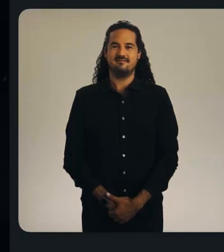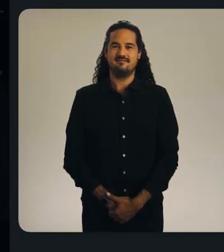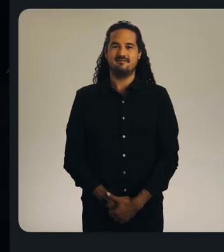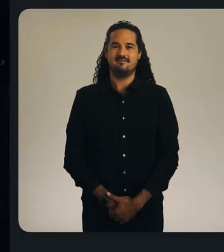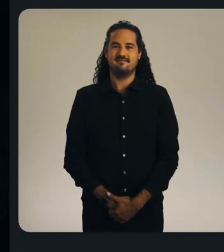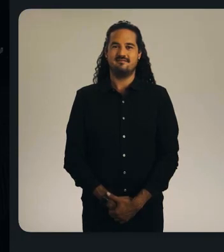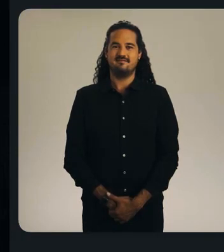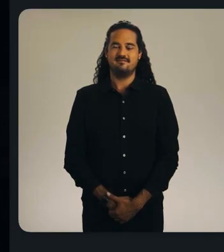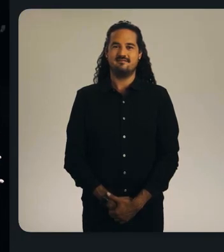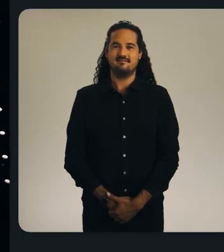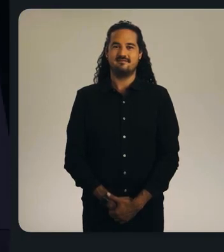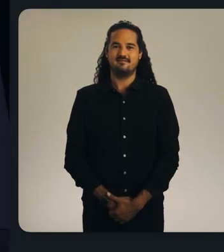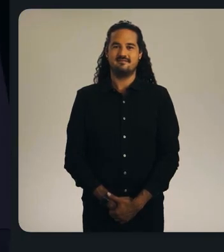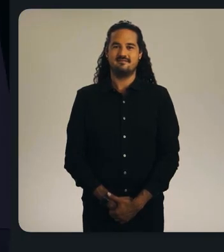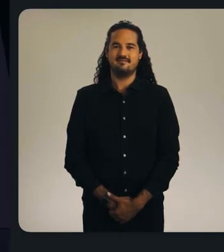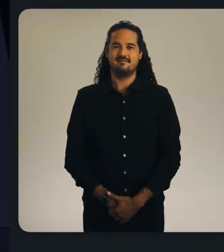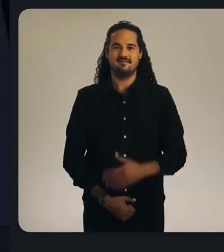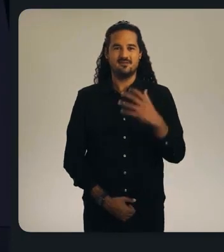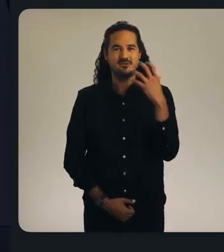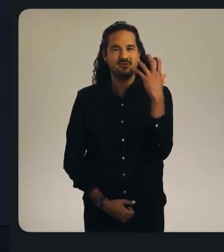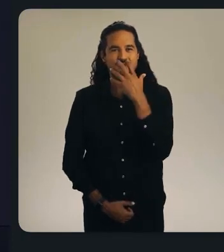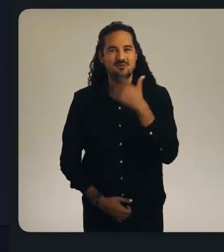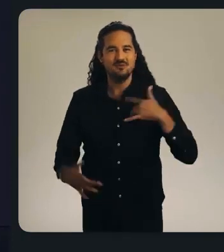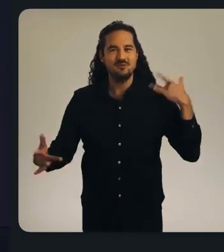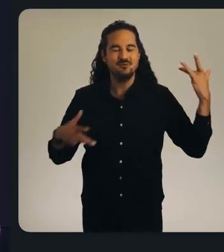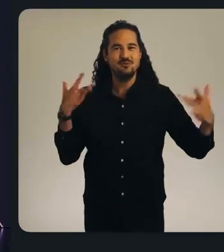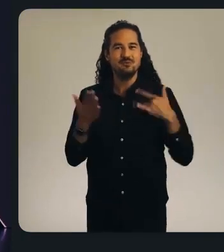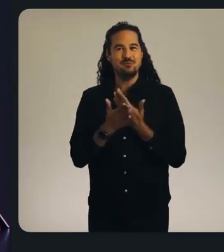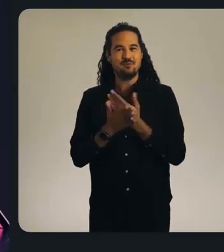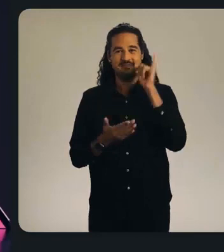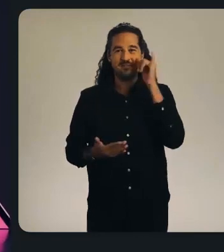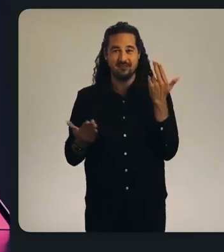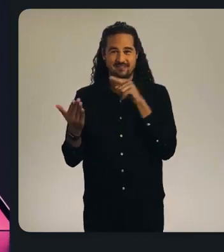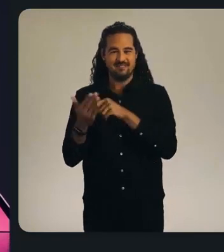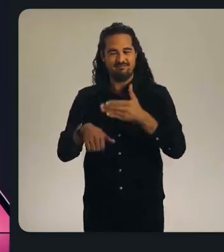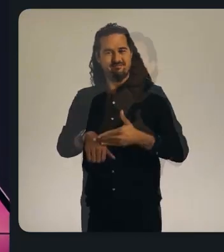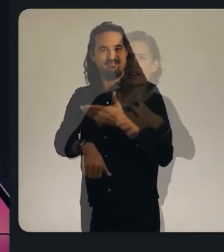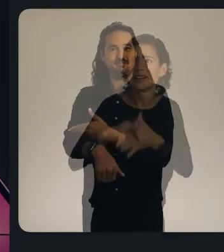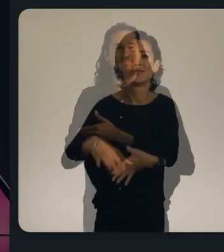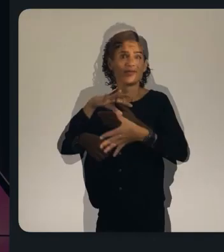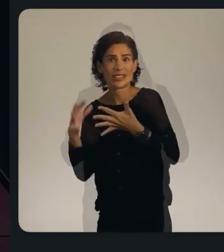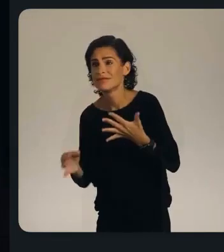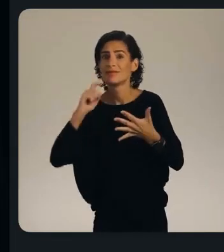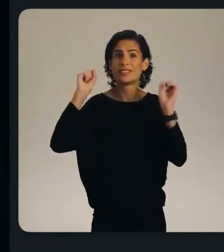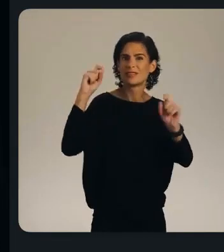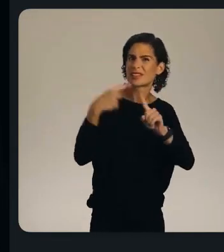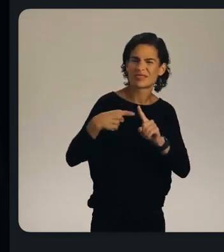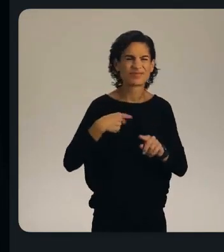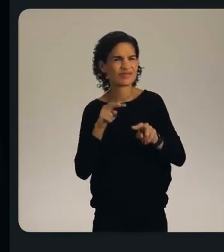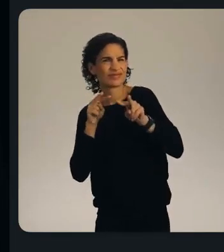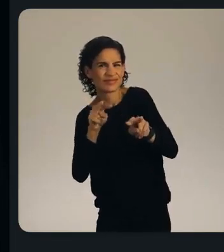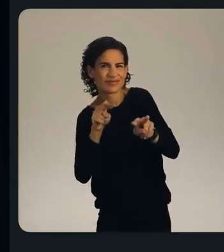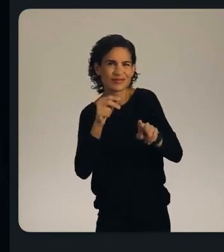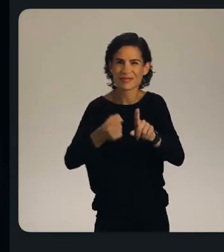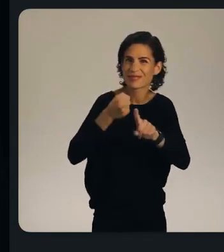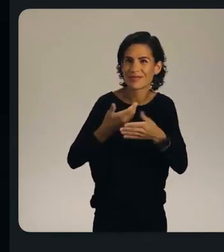We are so excited for iPhone 13. With all of its power and capability, we can't wait to see what our customers will do with it. And we're not done yet. We can't wait to see the impact they're sure to